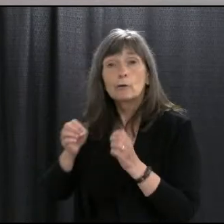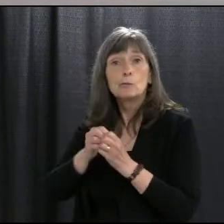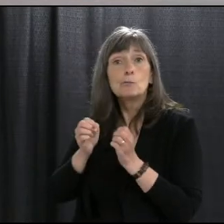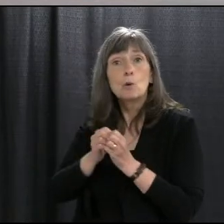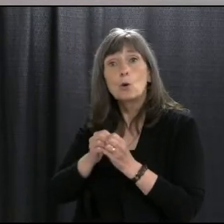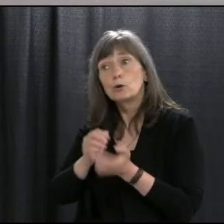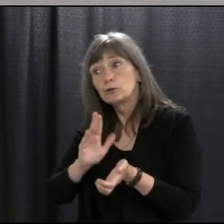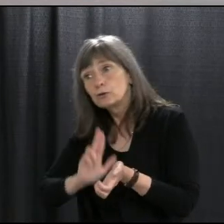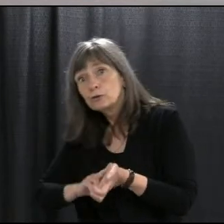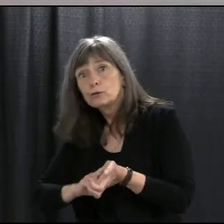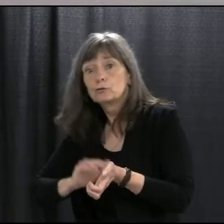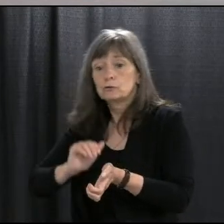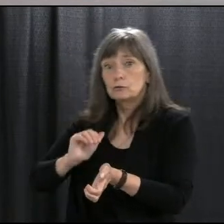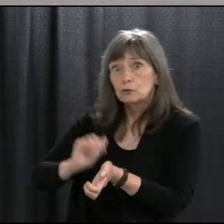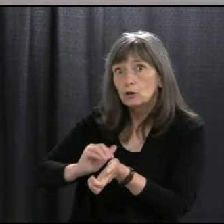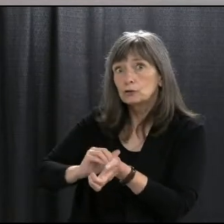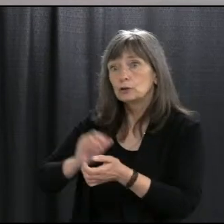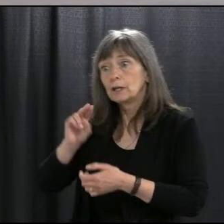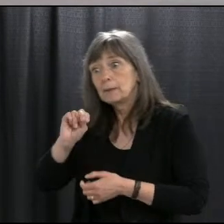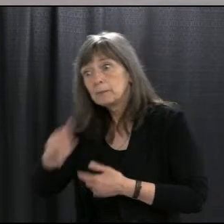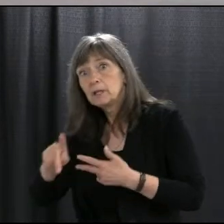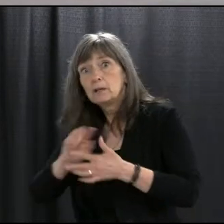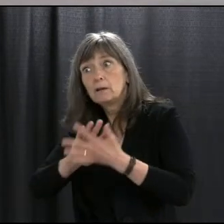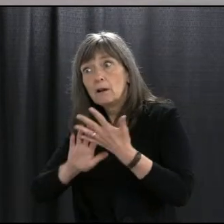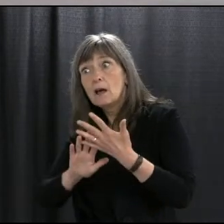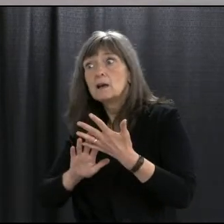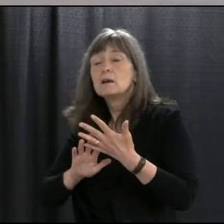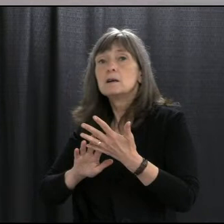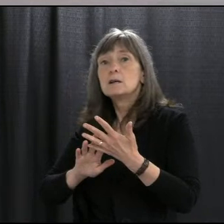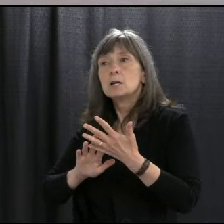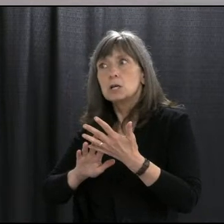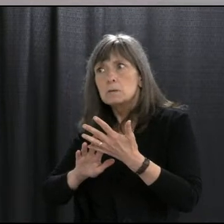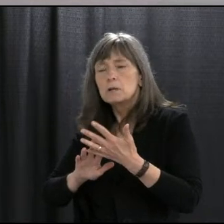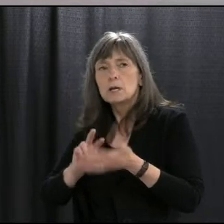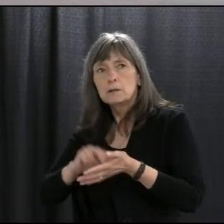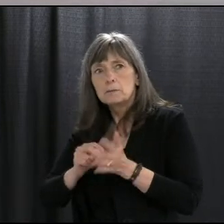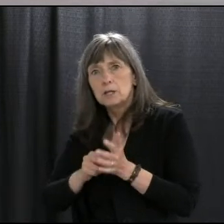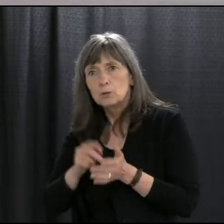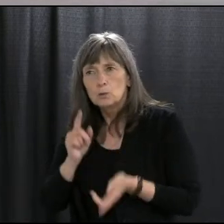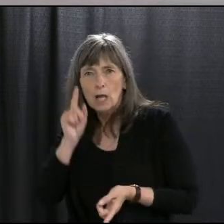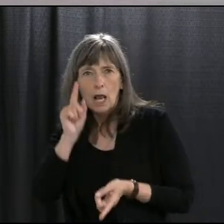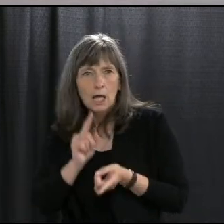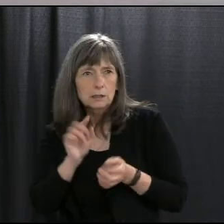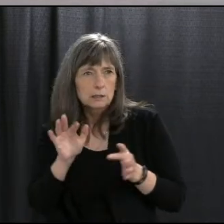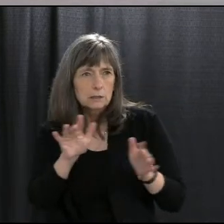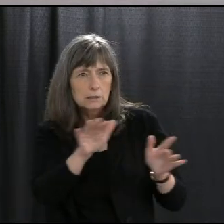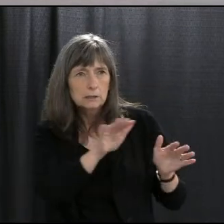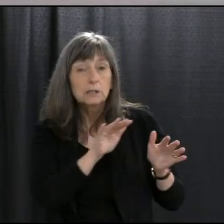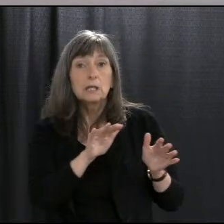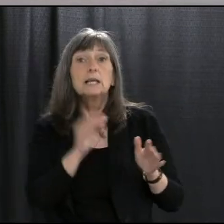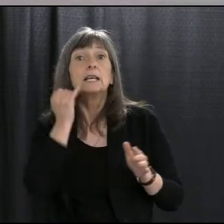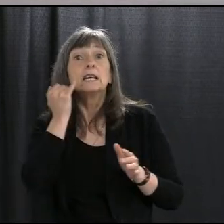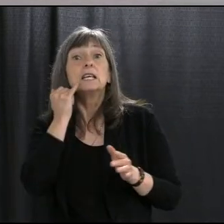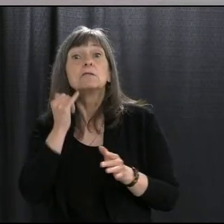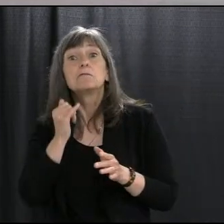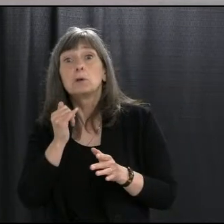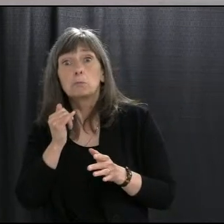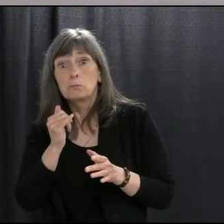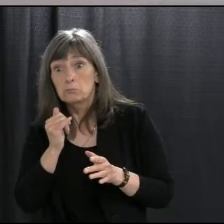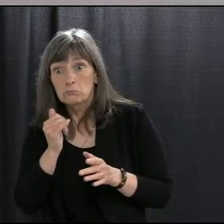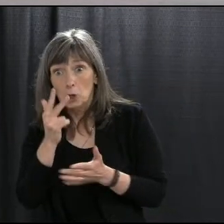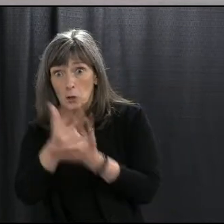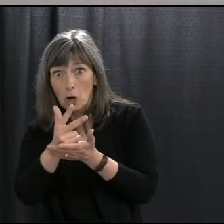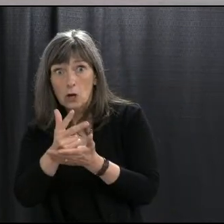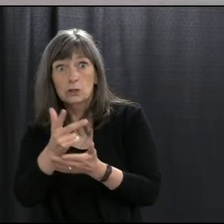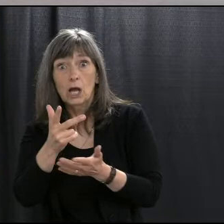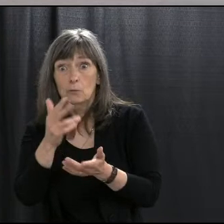and reduce the number of diversions at our Category B sites, the units will move on to the next location.